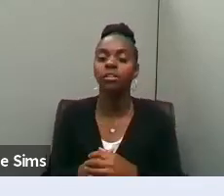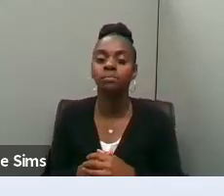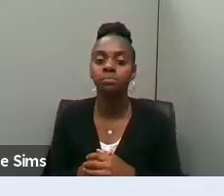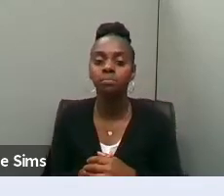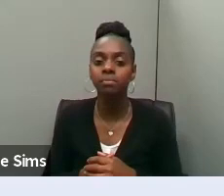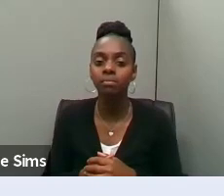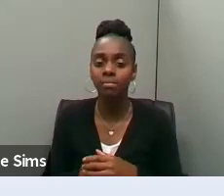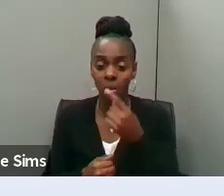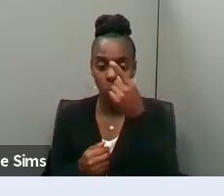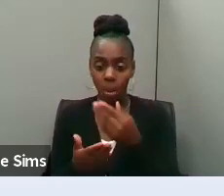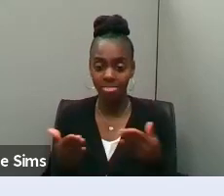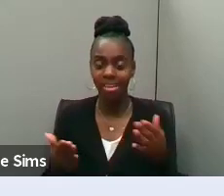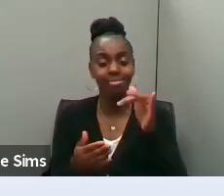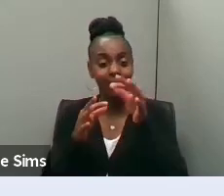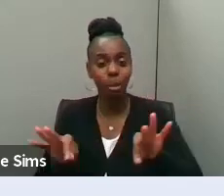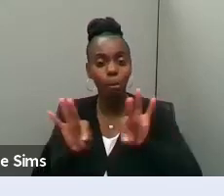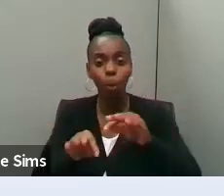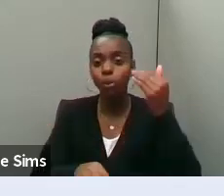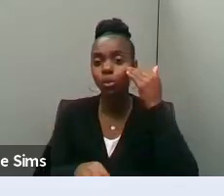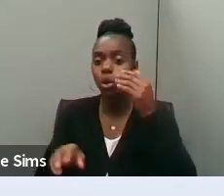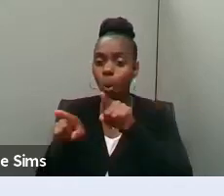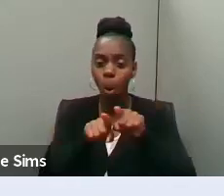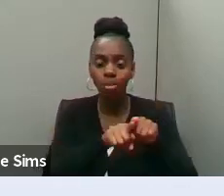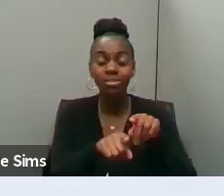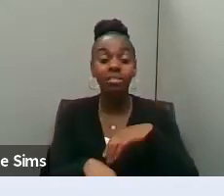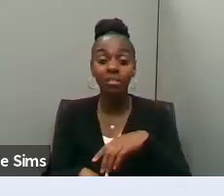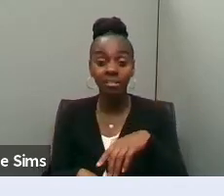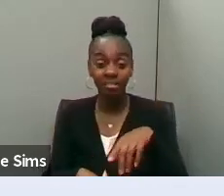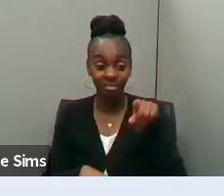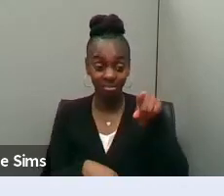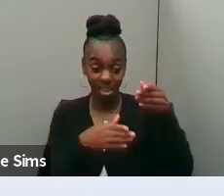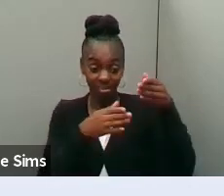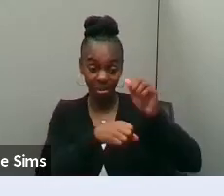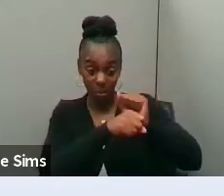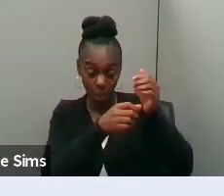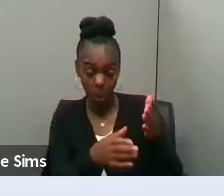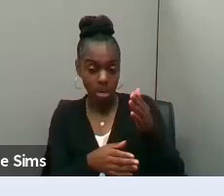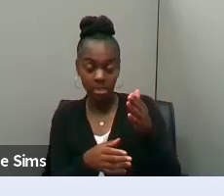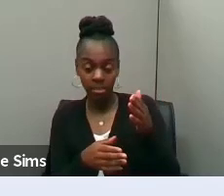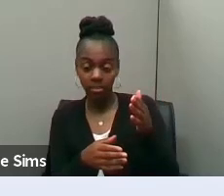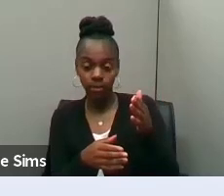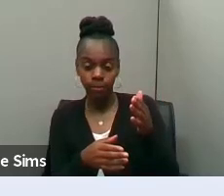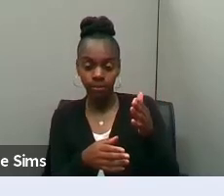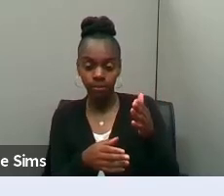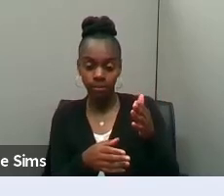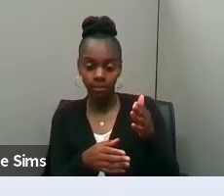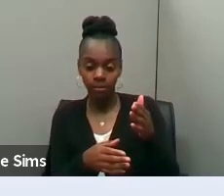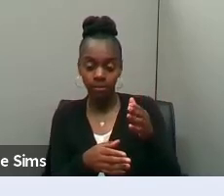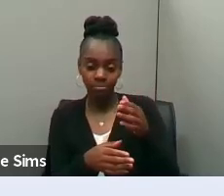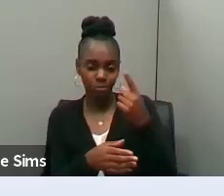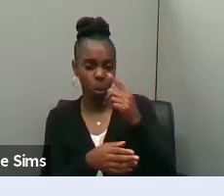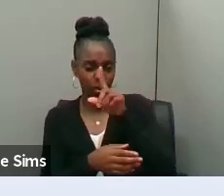one thing that's important to know also is she one of those people who, the question says that